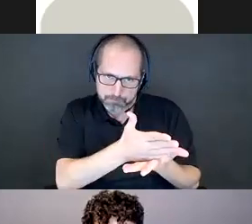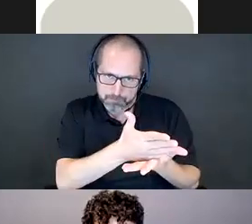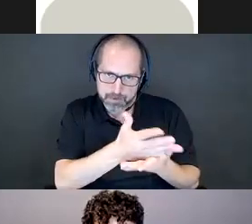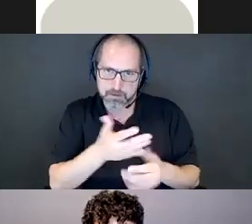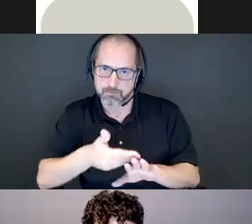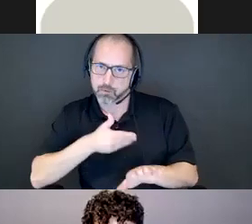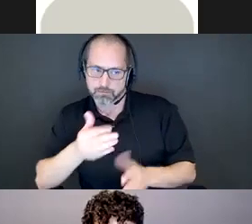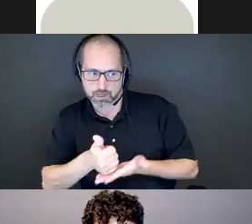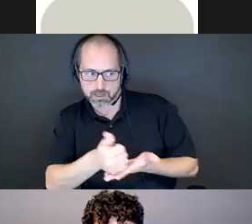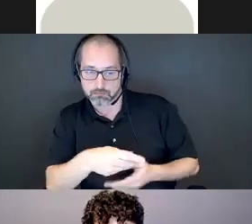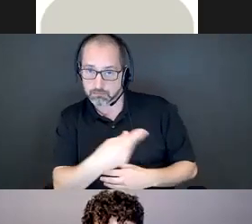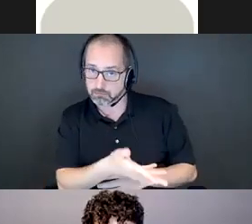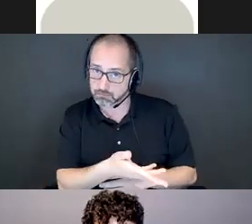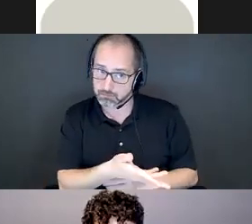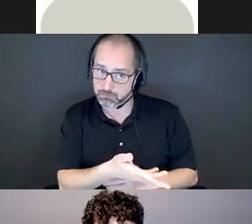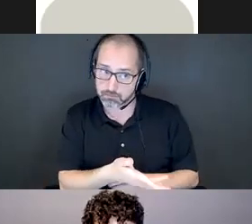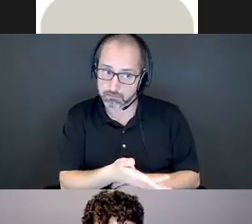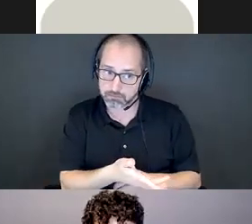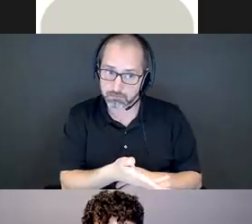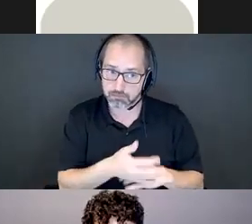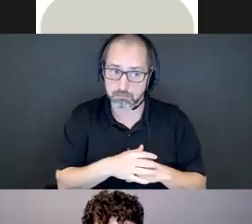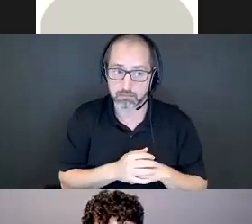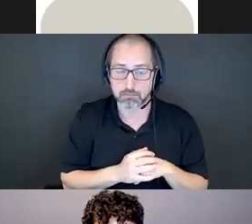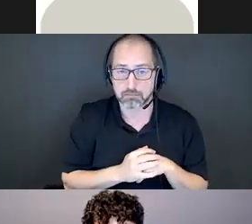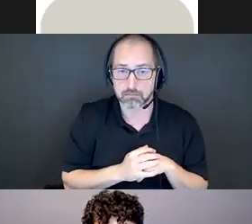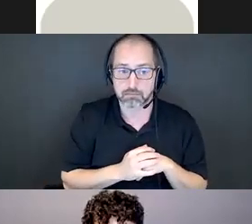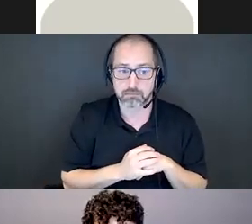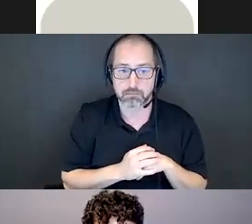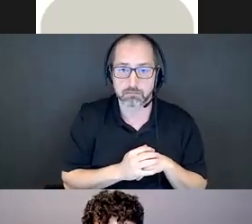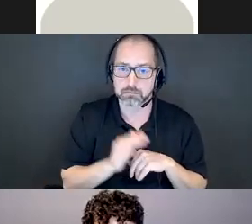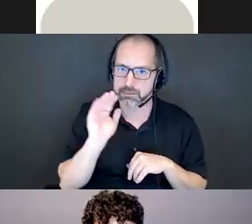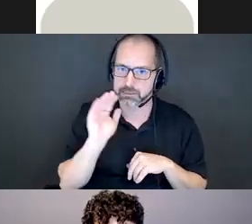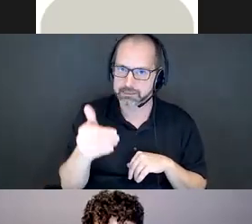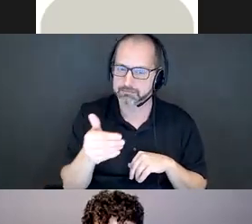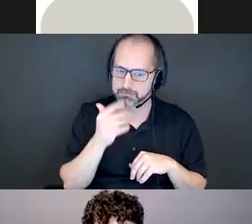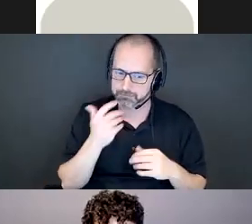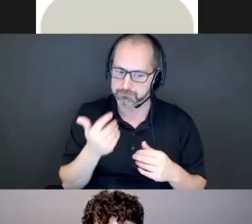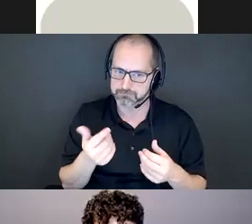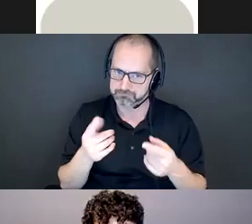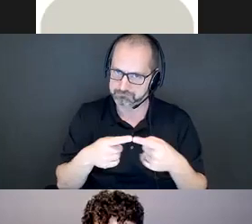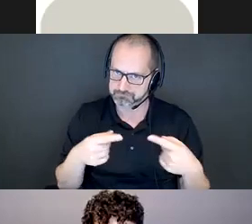Well, looks like we're a little bit divided here.